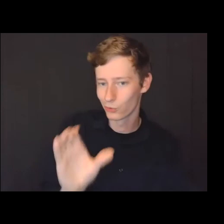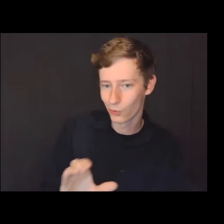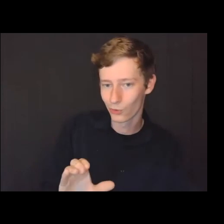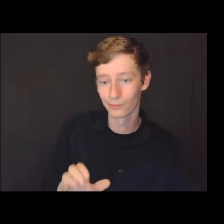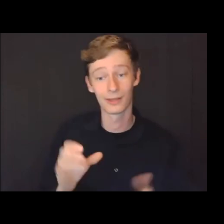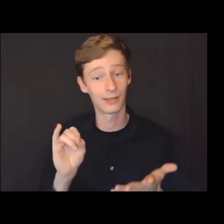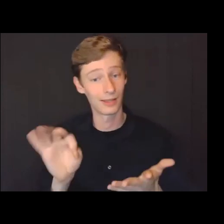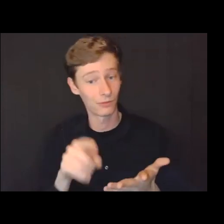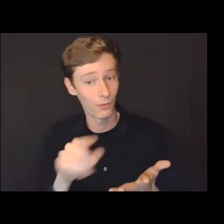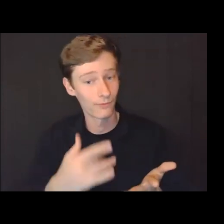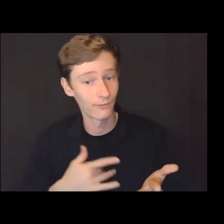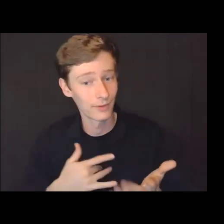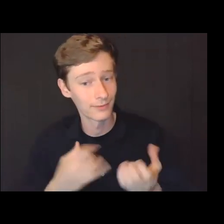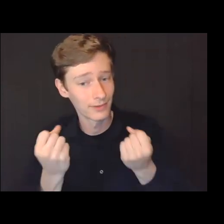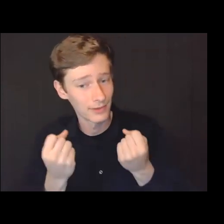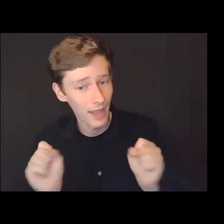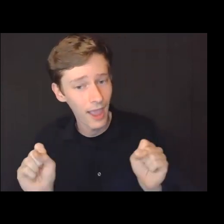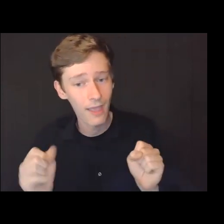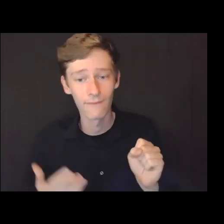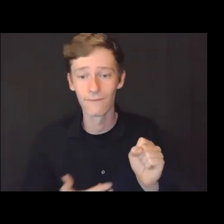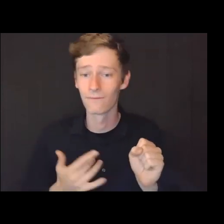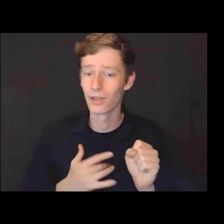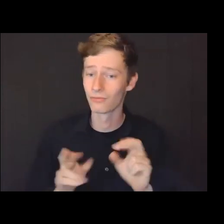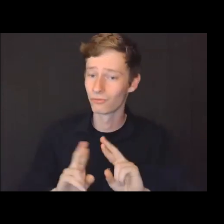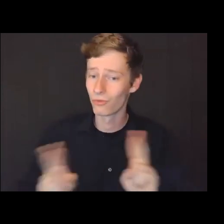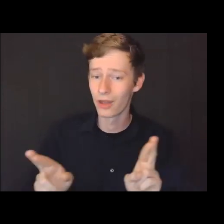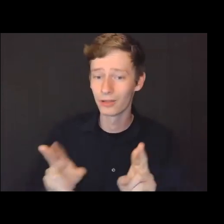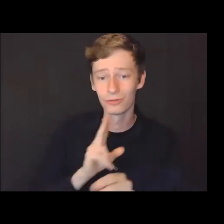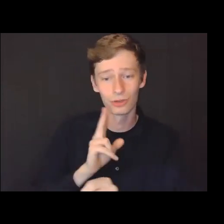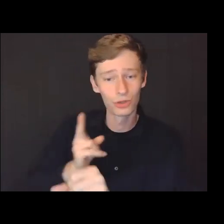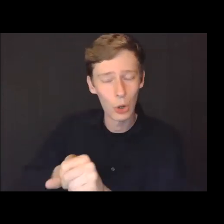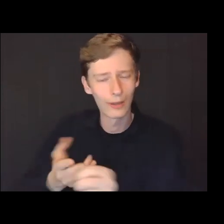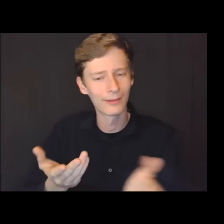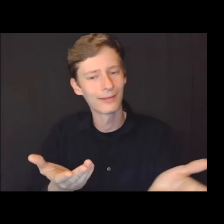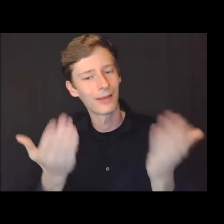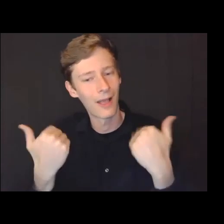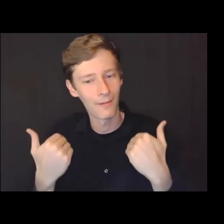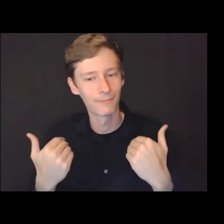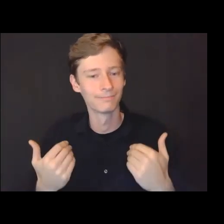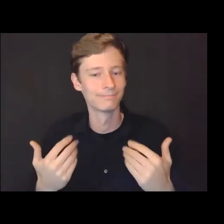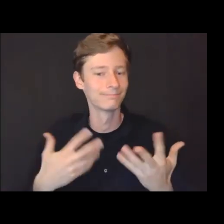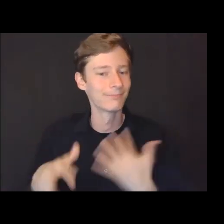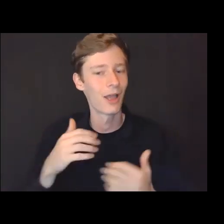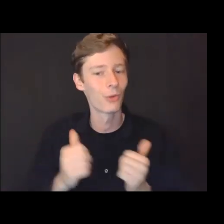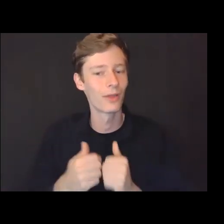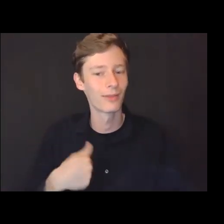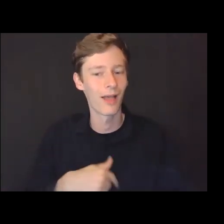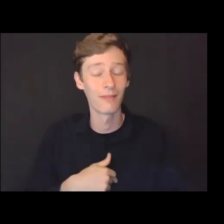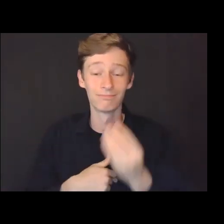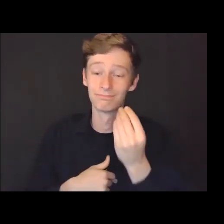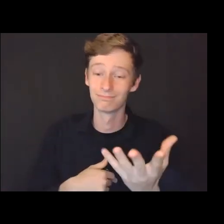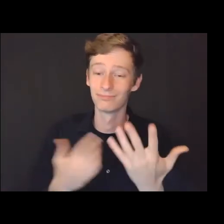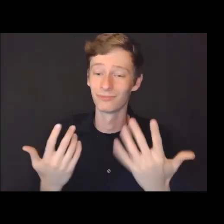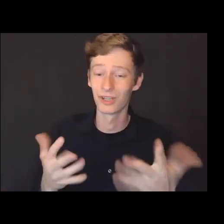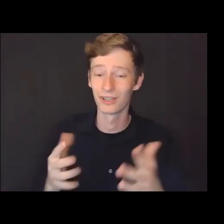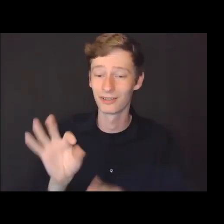feel safe and affirmed to be in the space, come out, be with us. But y'all, it has been 90 minutes of